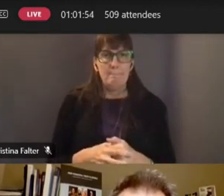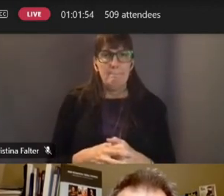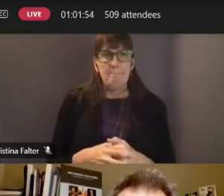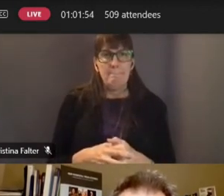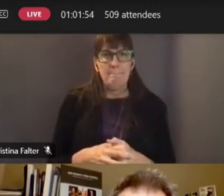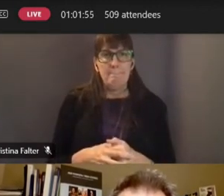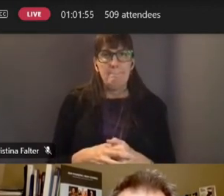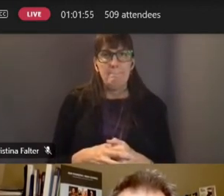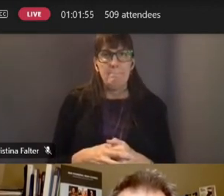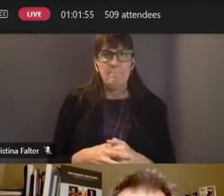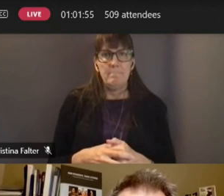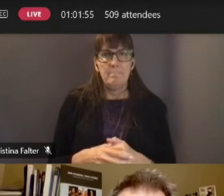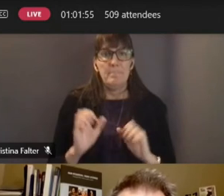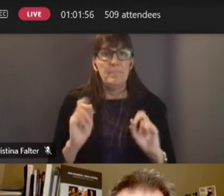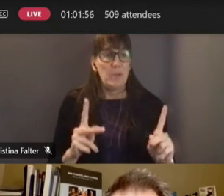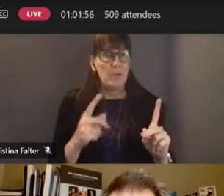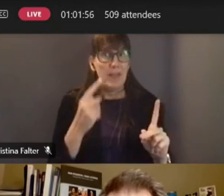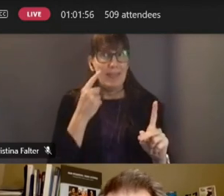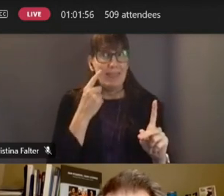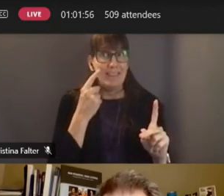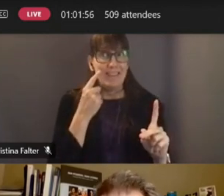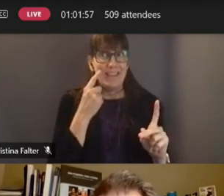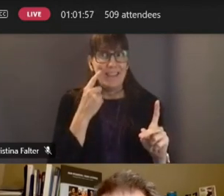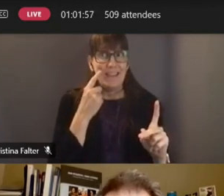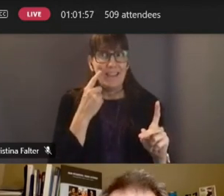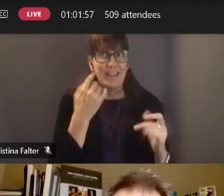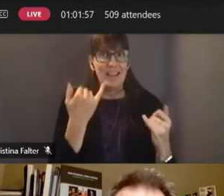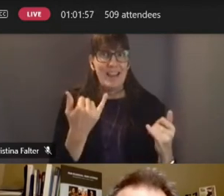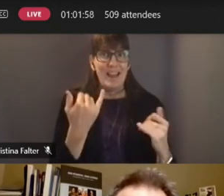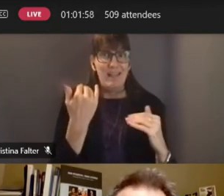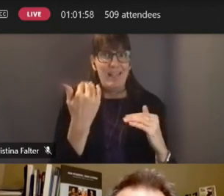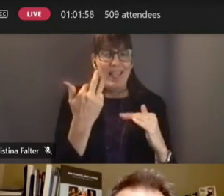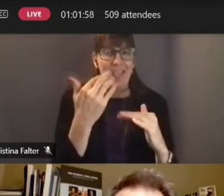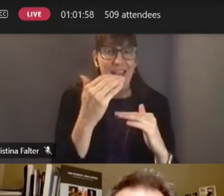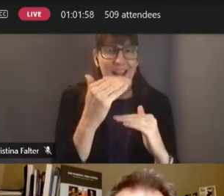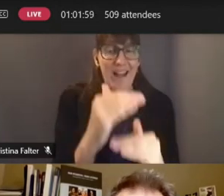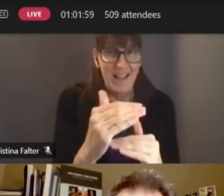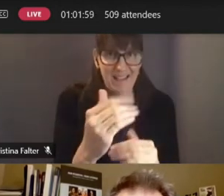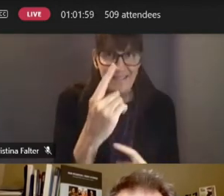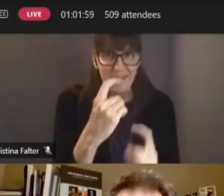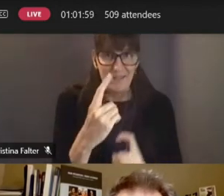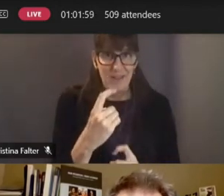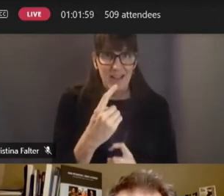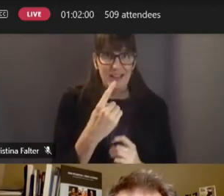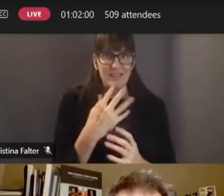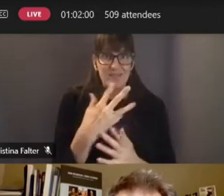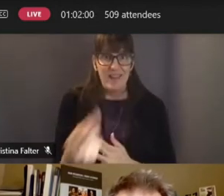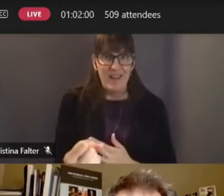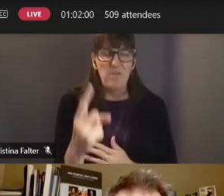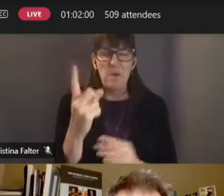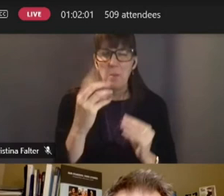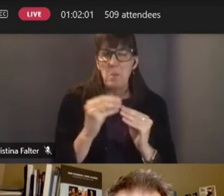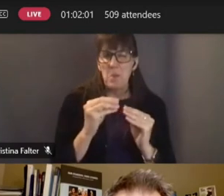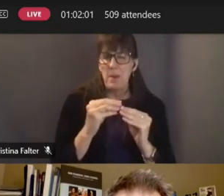Okay, I think we're running to our limited questions here. Let me see if we can find one more.